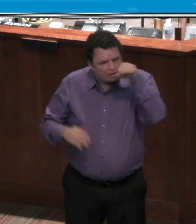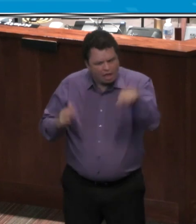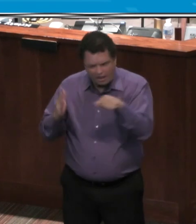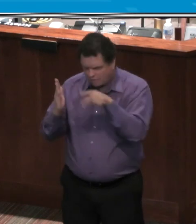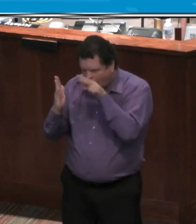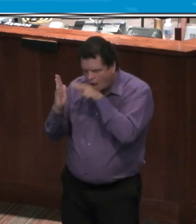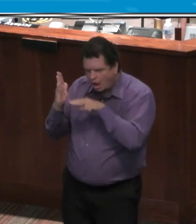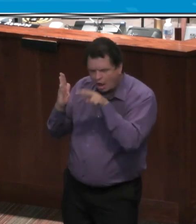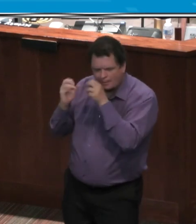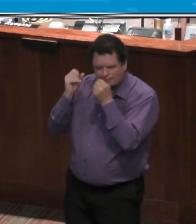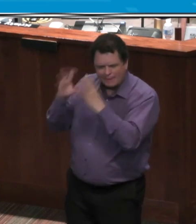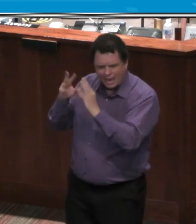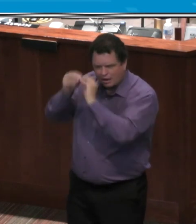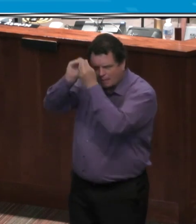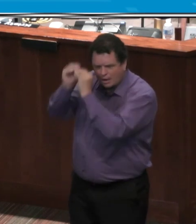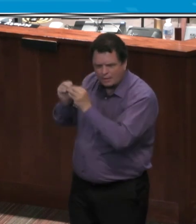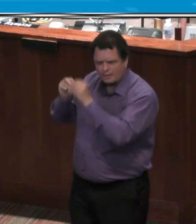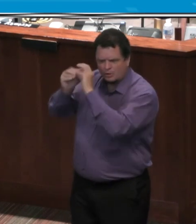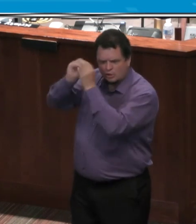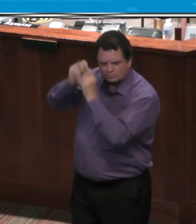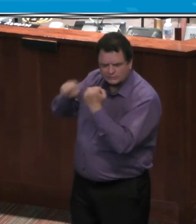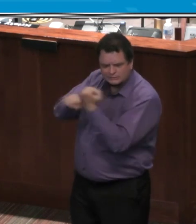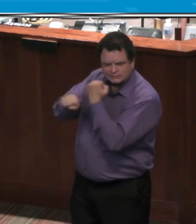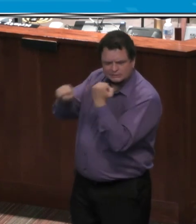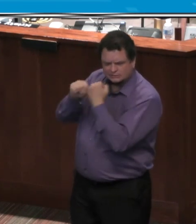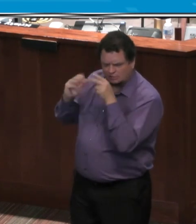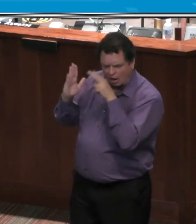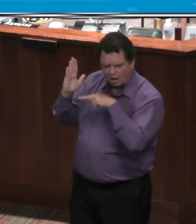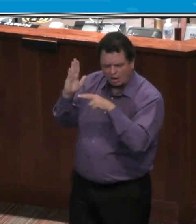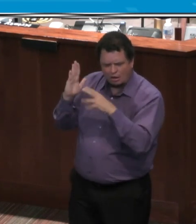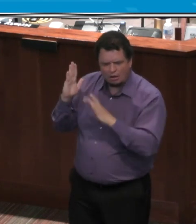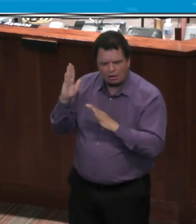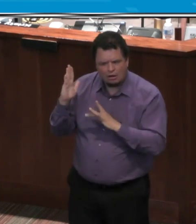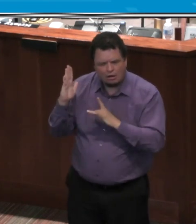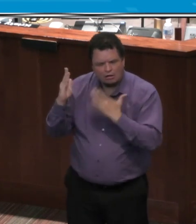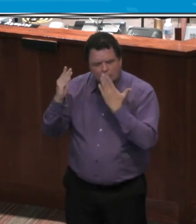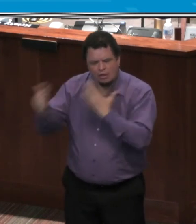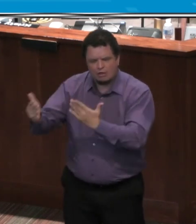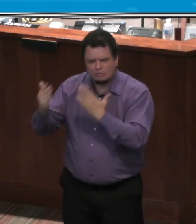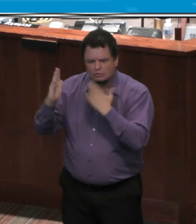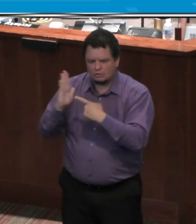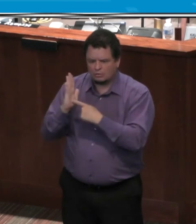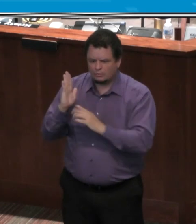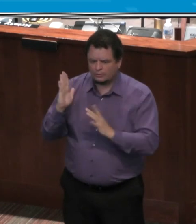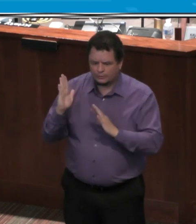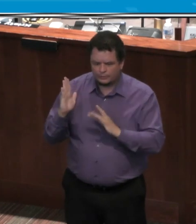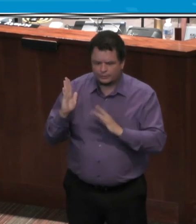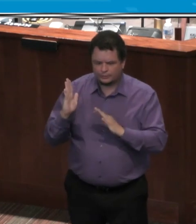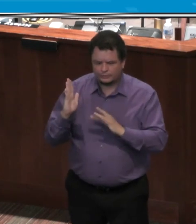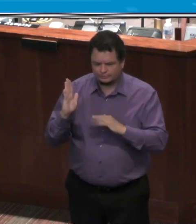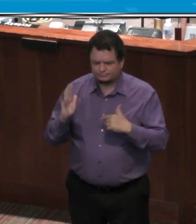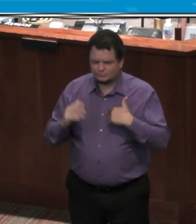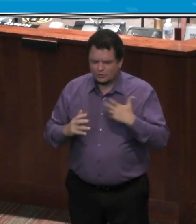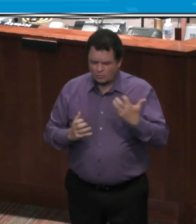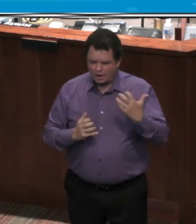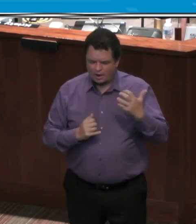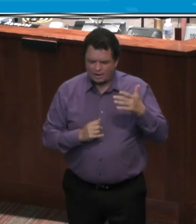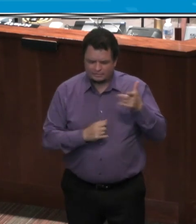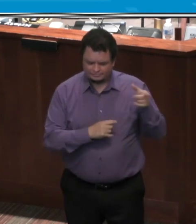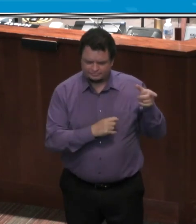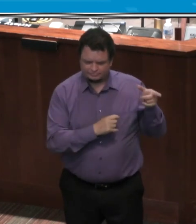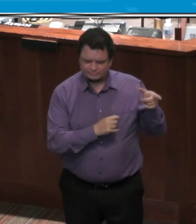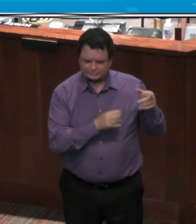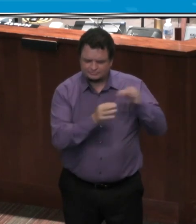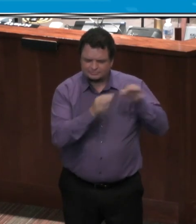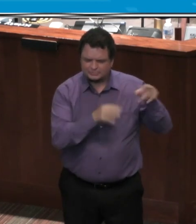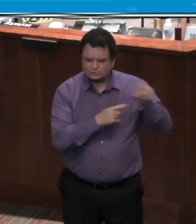ask, since Susan had been mentioning some of the next metrics for going to protect your neighbor,